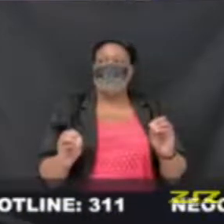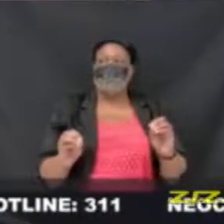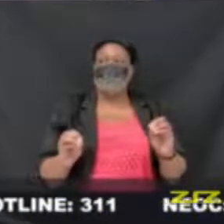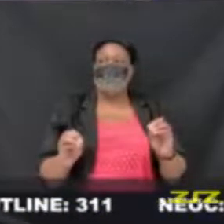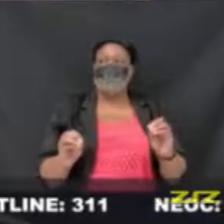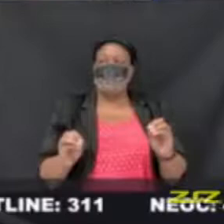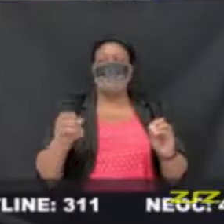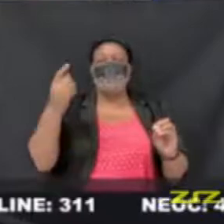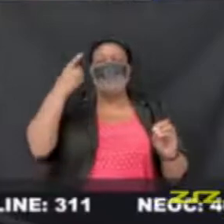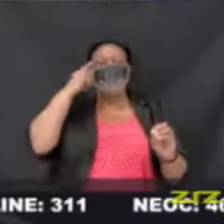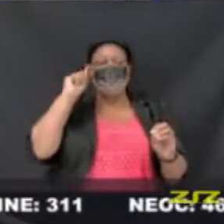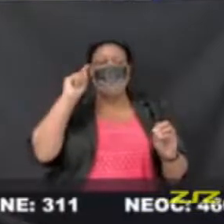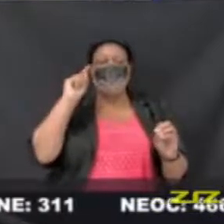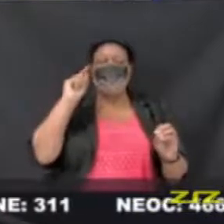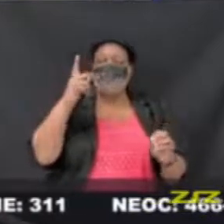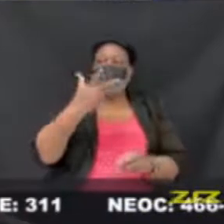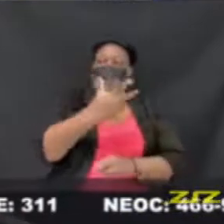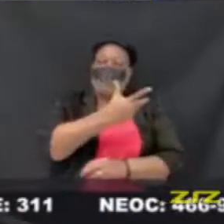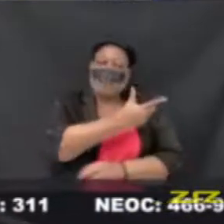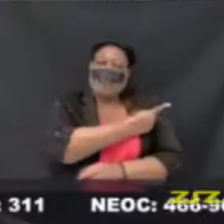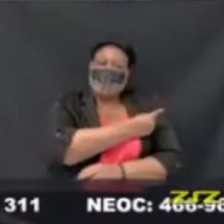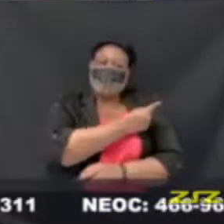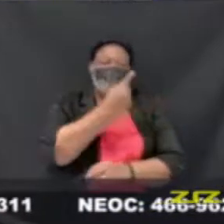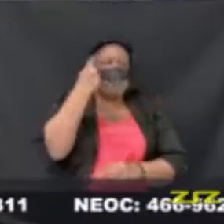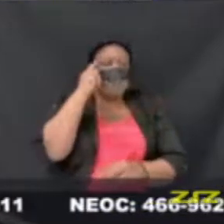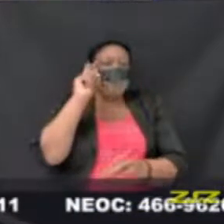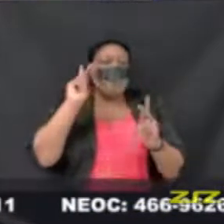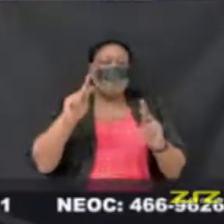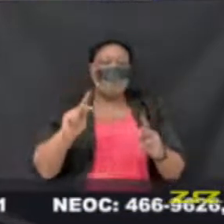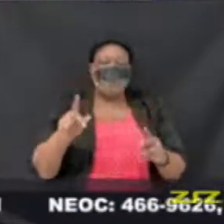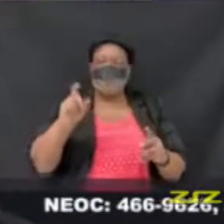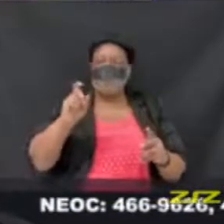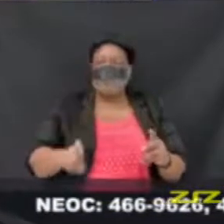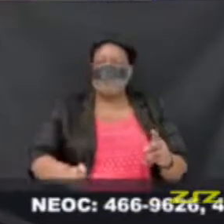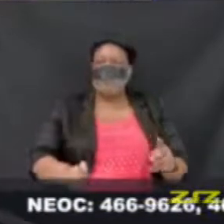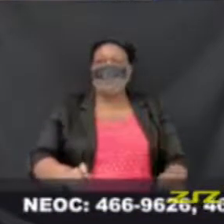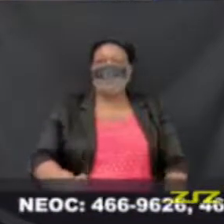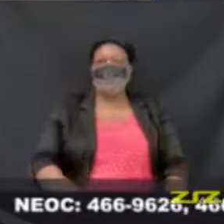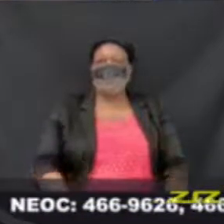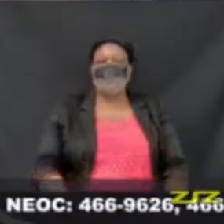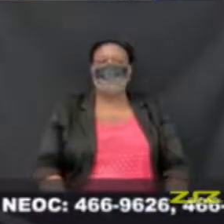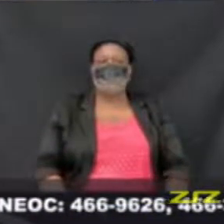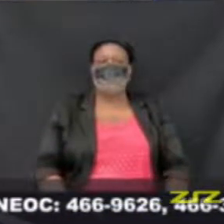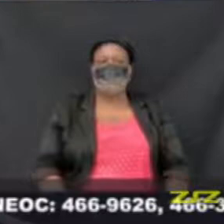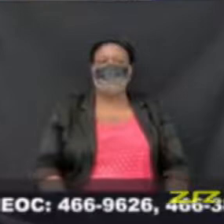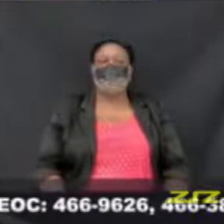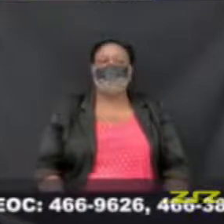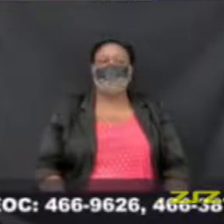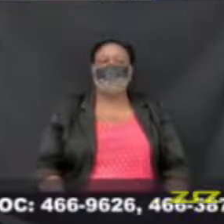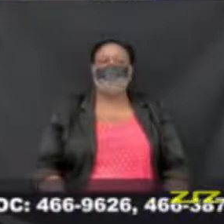start. Booster jabs appear to be available on SYNCITs. Why the difference?